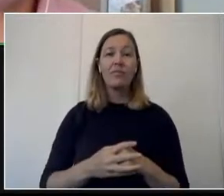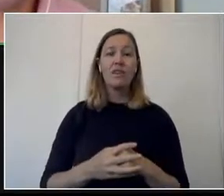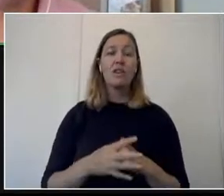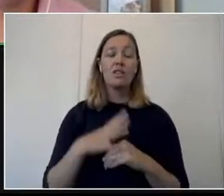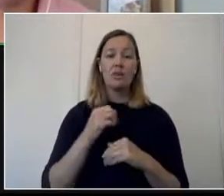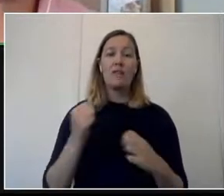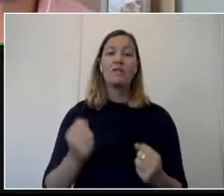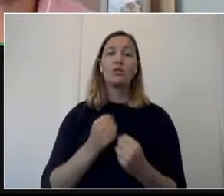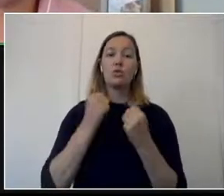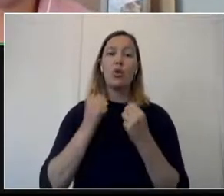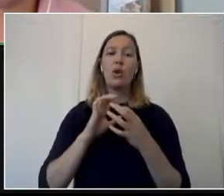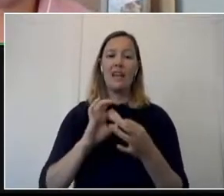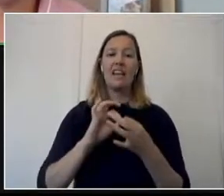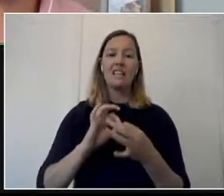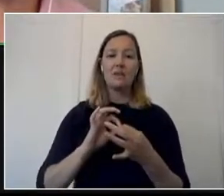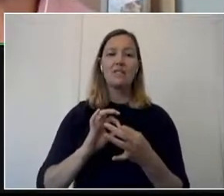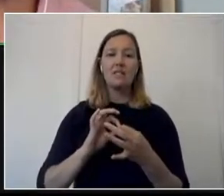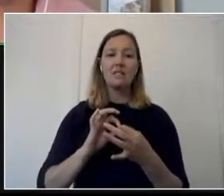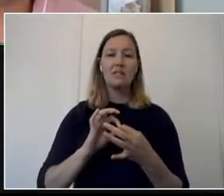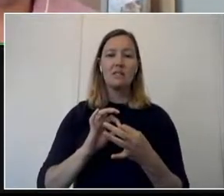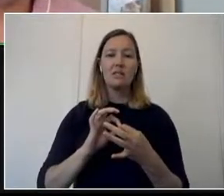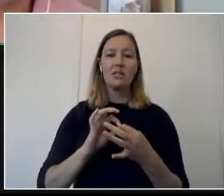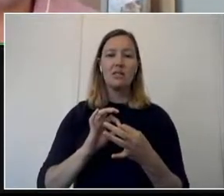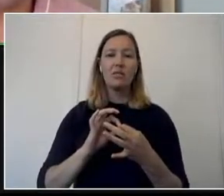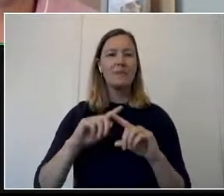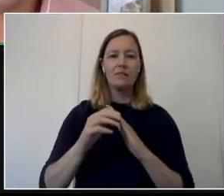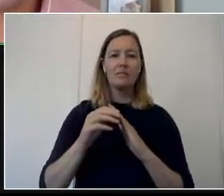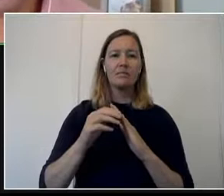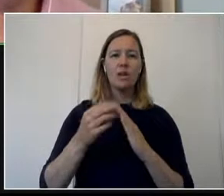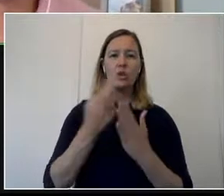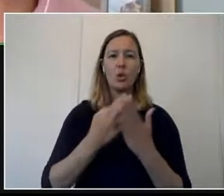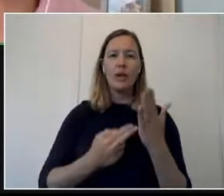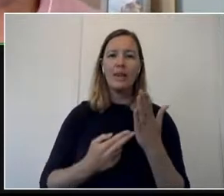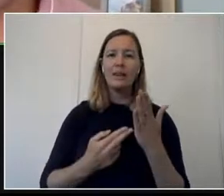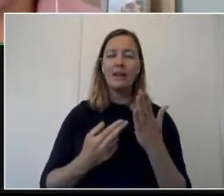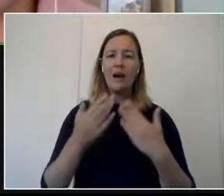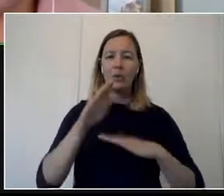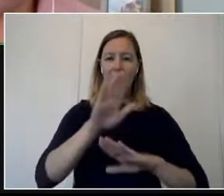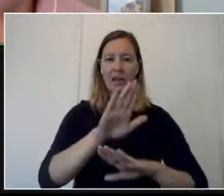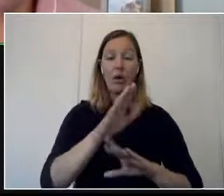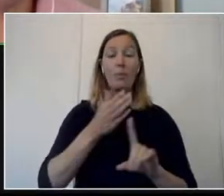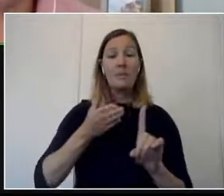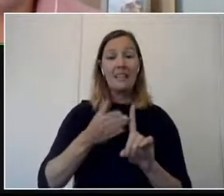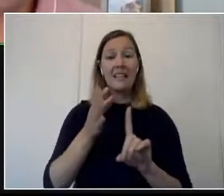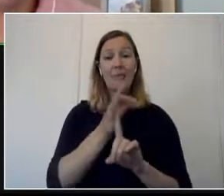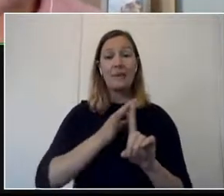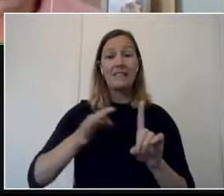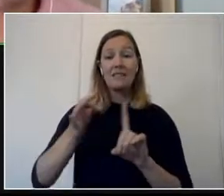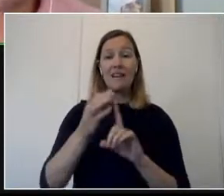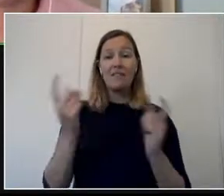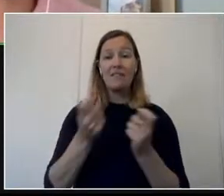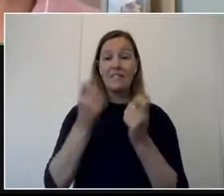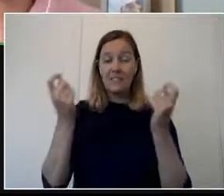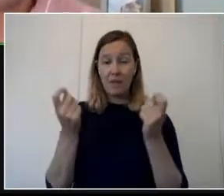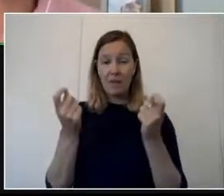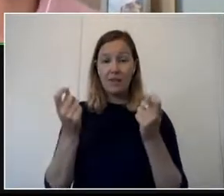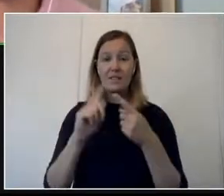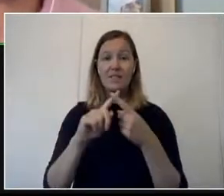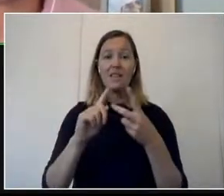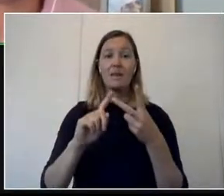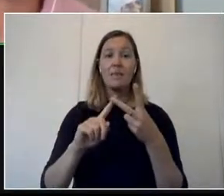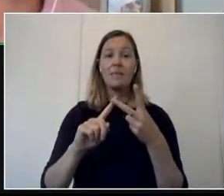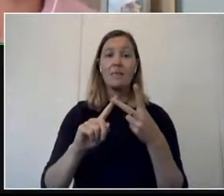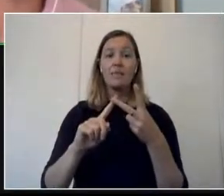engagement through different pieces of work here at our Pasifika Festivals Initiative around the